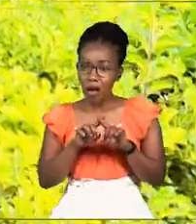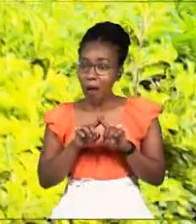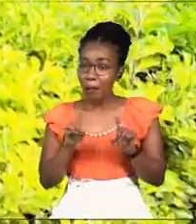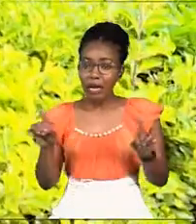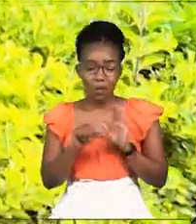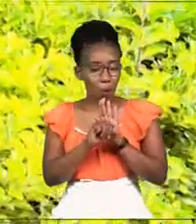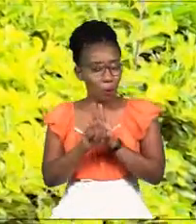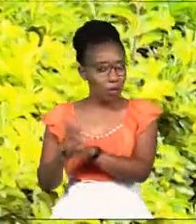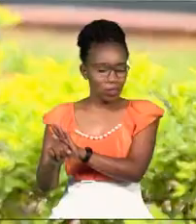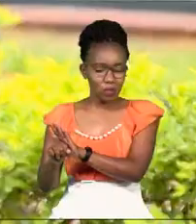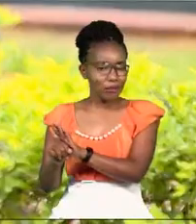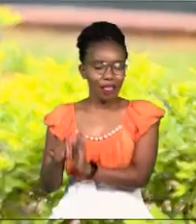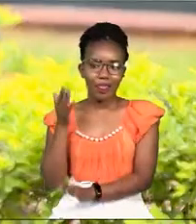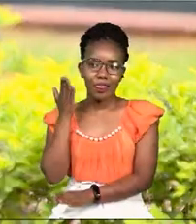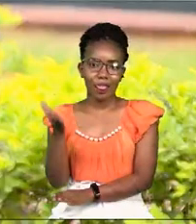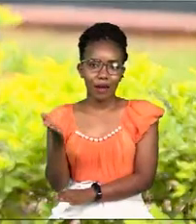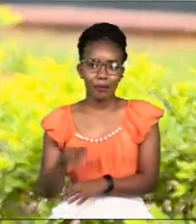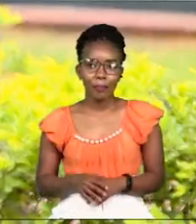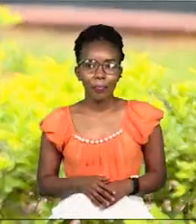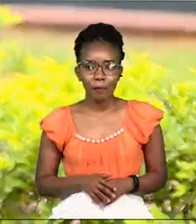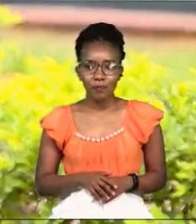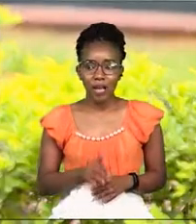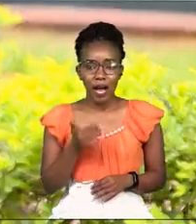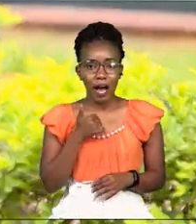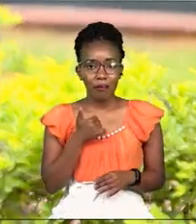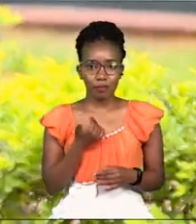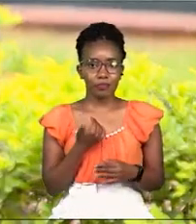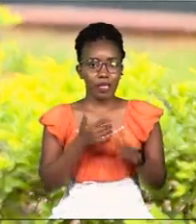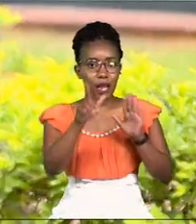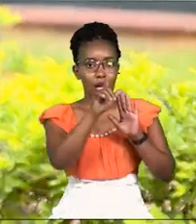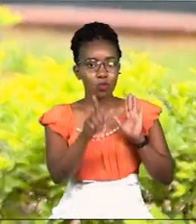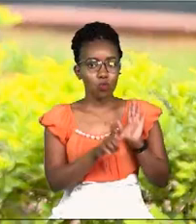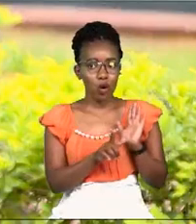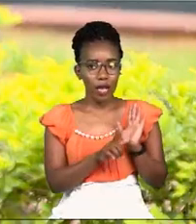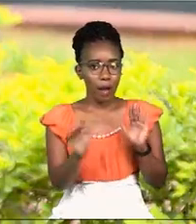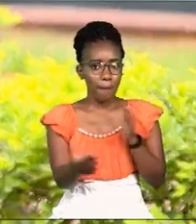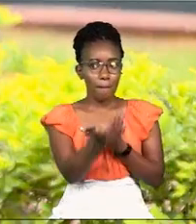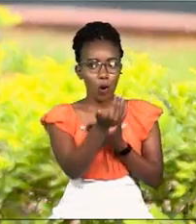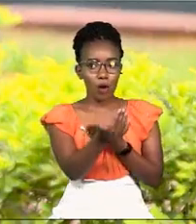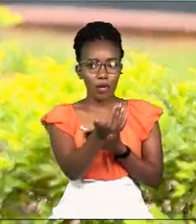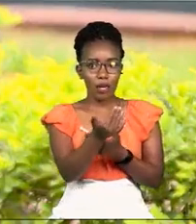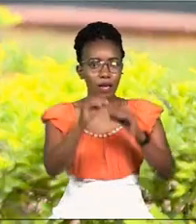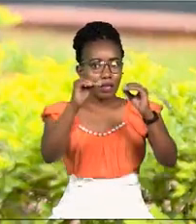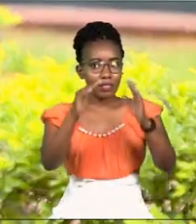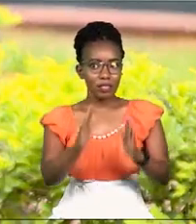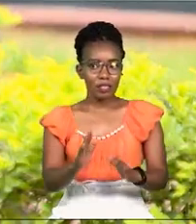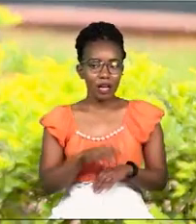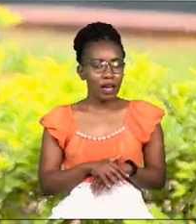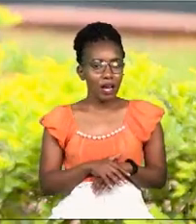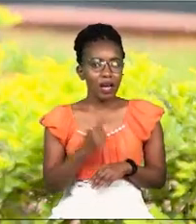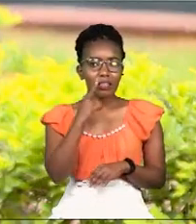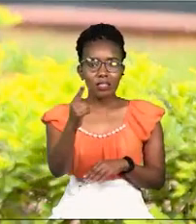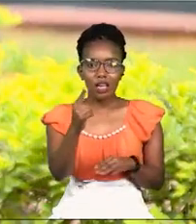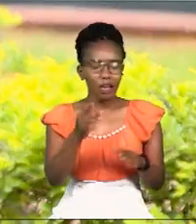still unrelenting. There was a lesson we are doing in the morning, and one of the teachers had to tell me to go